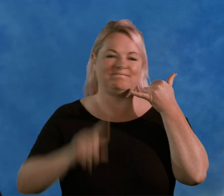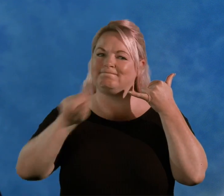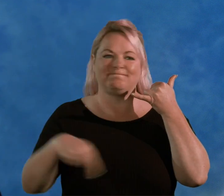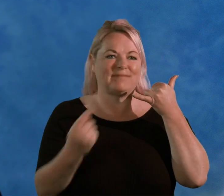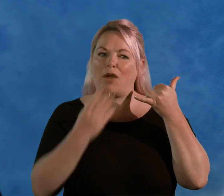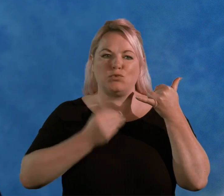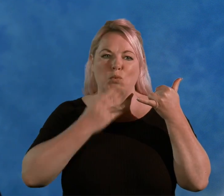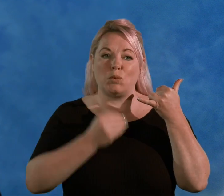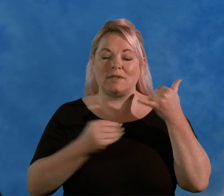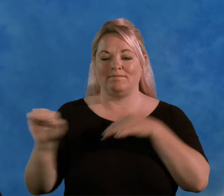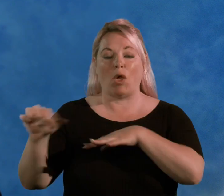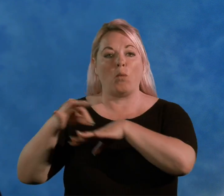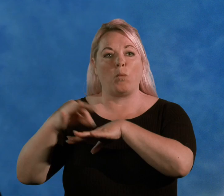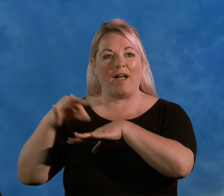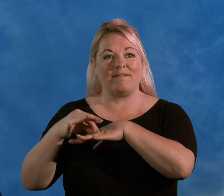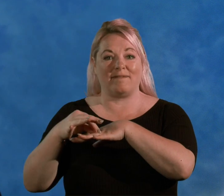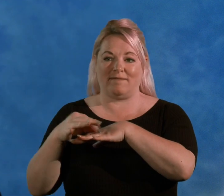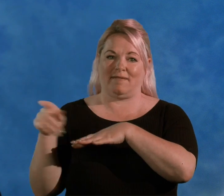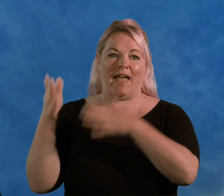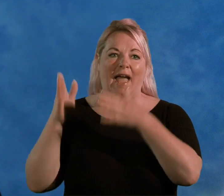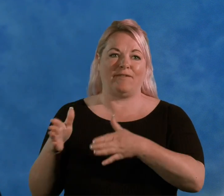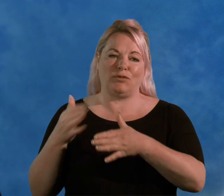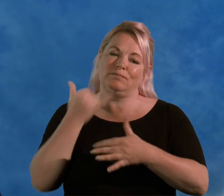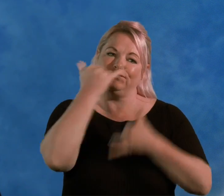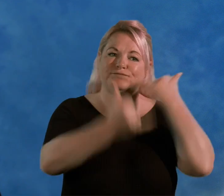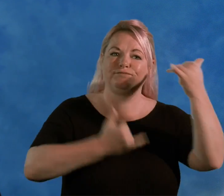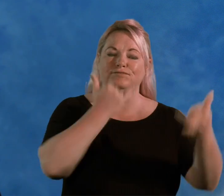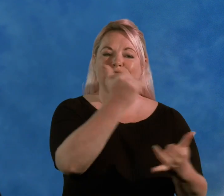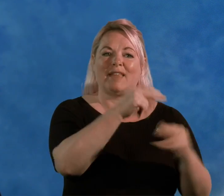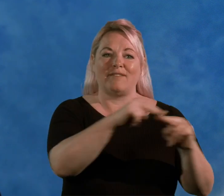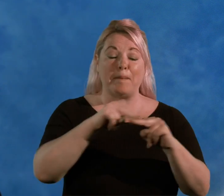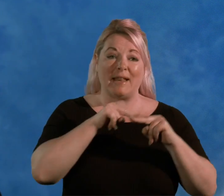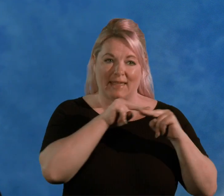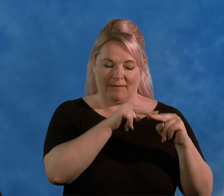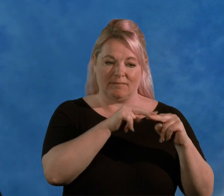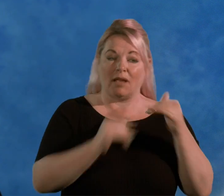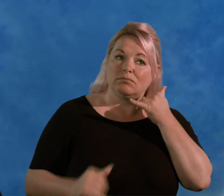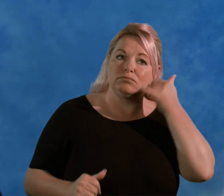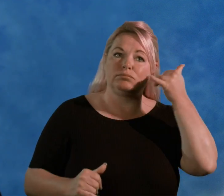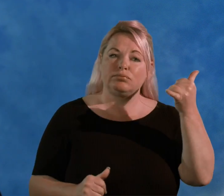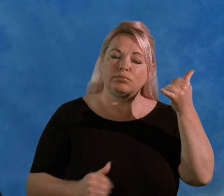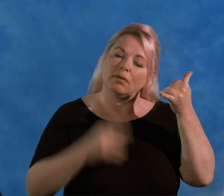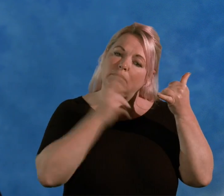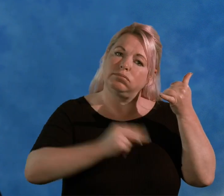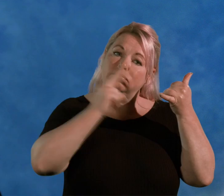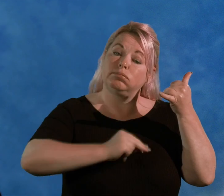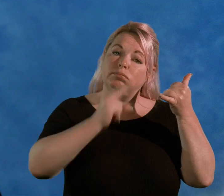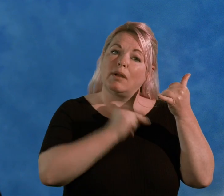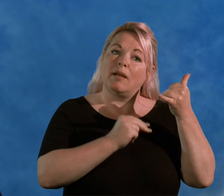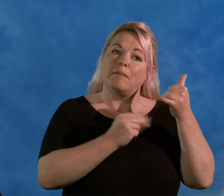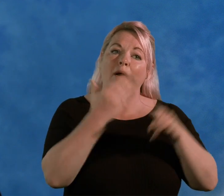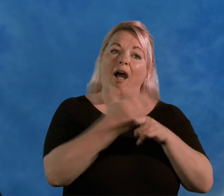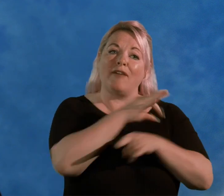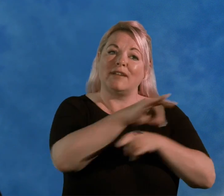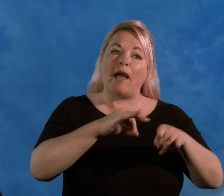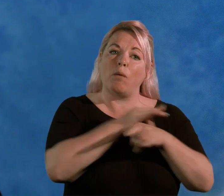phone any longer. My wife had to carry out all the telephone calls with the family, and a call that might take half an